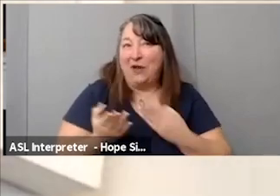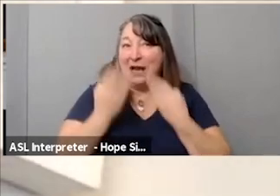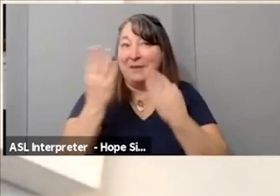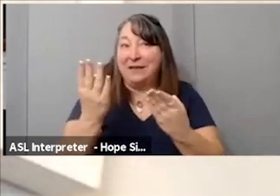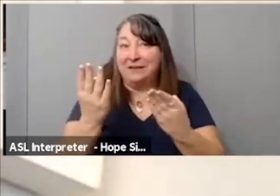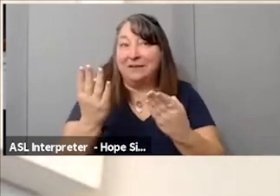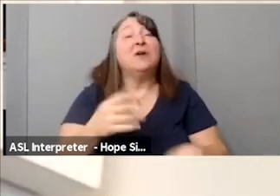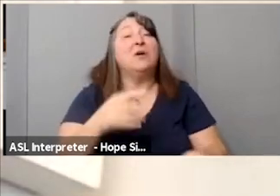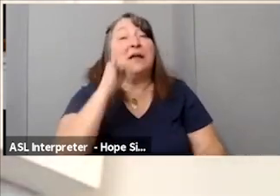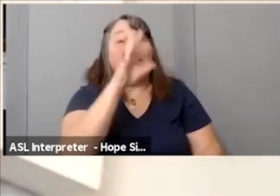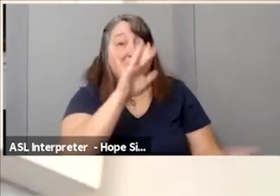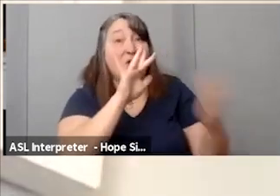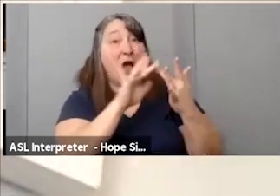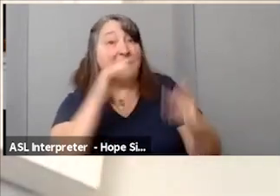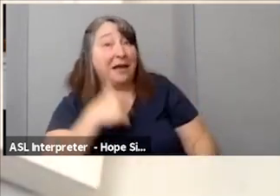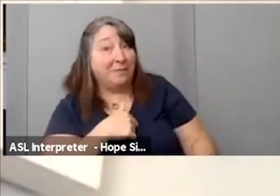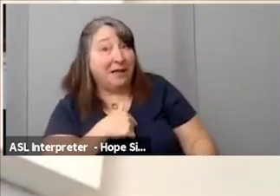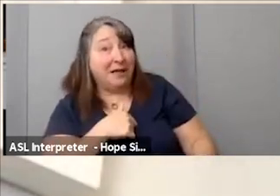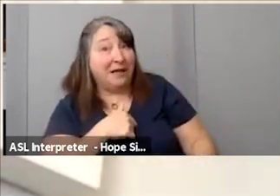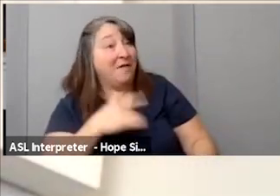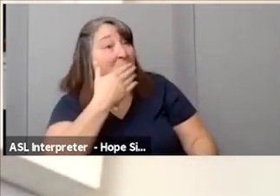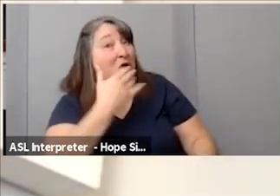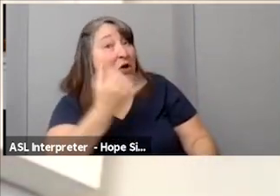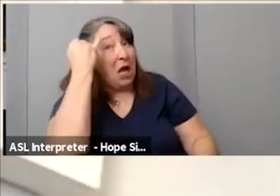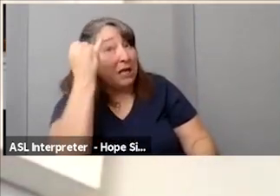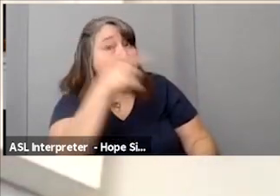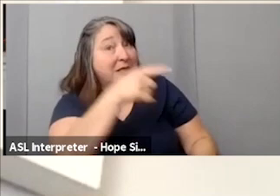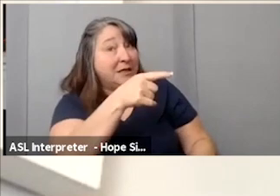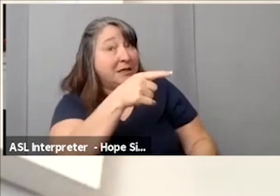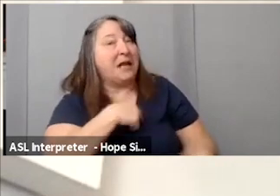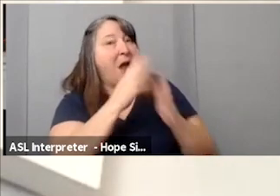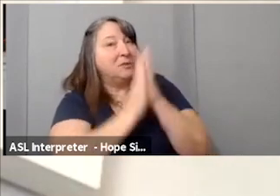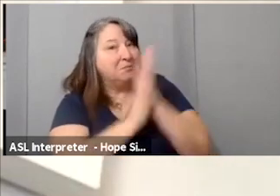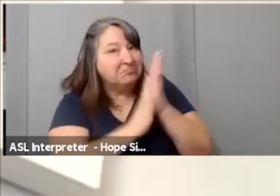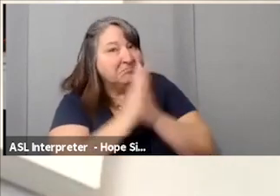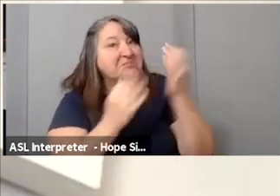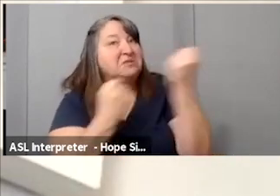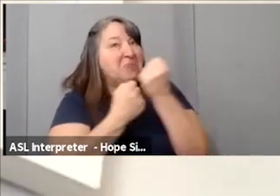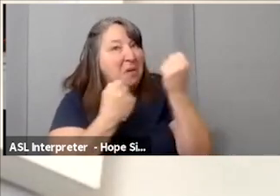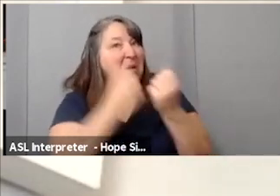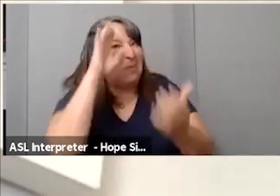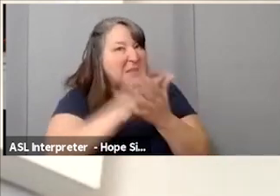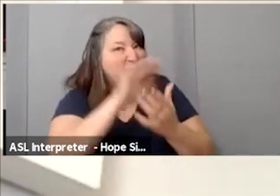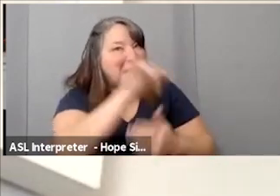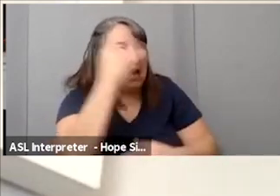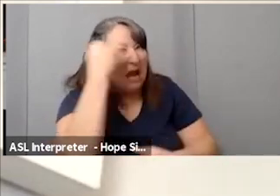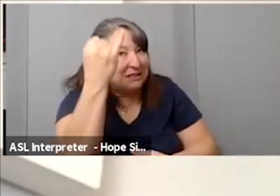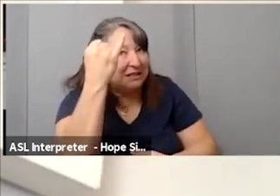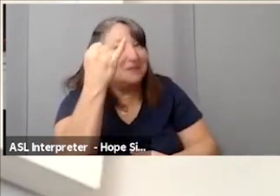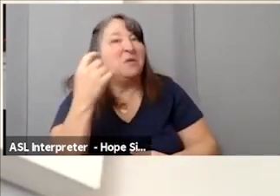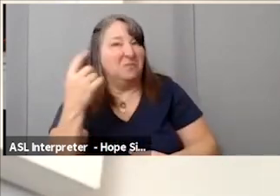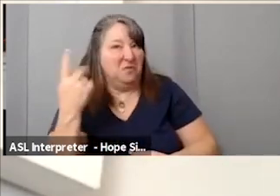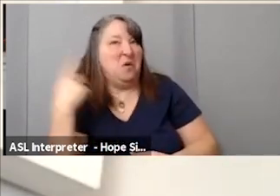contacted me and I felt like that was an idea that I was passionate about, that we believed in, then we were going to advocate for